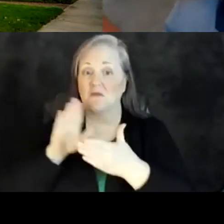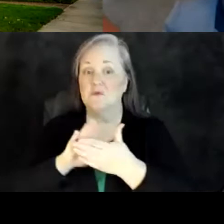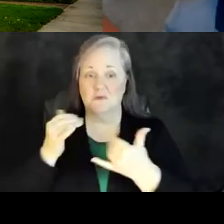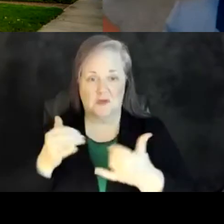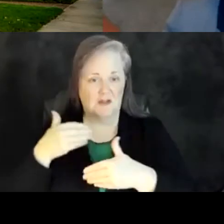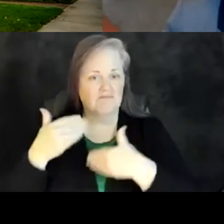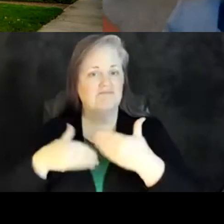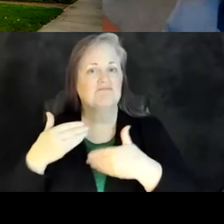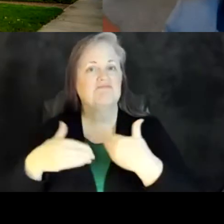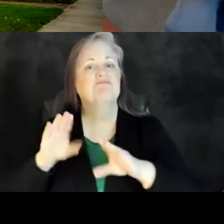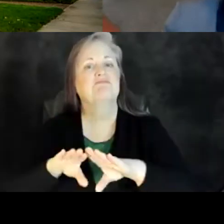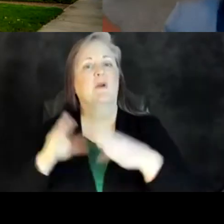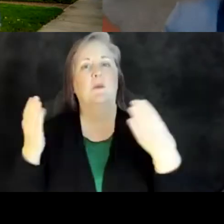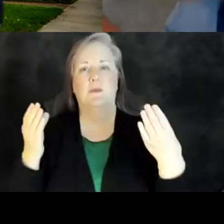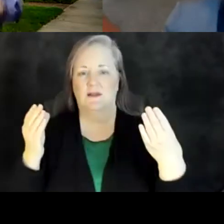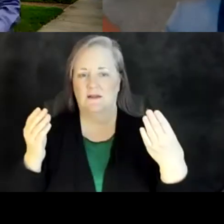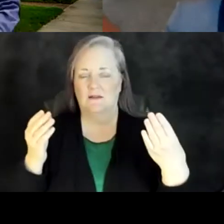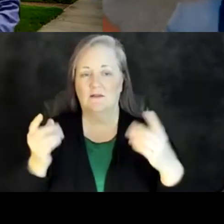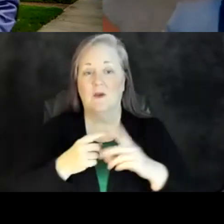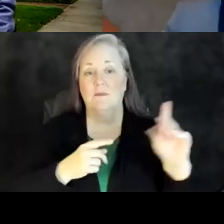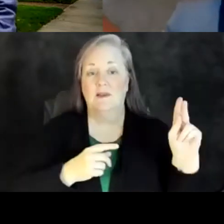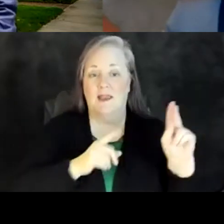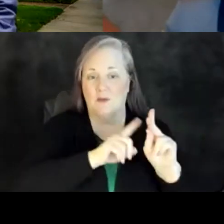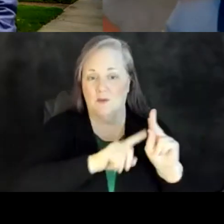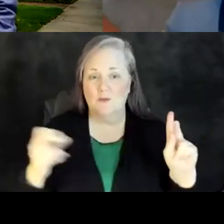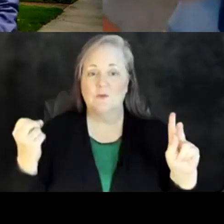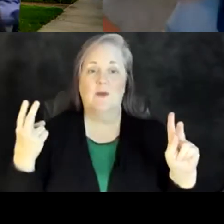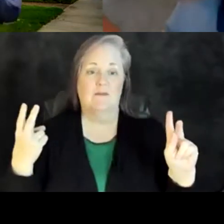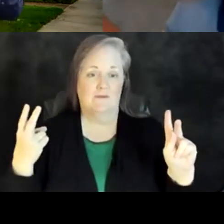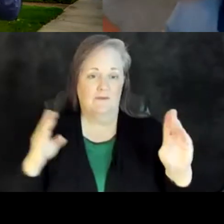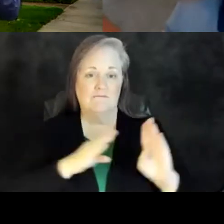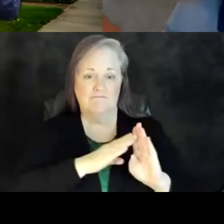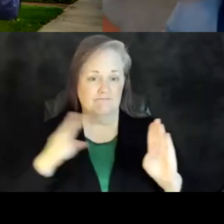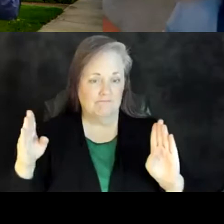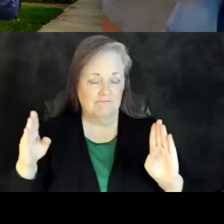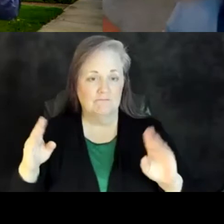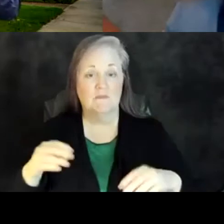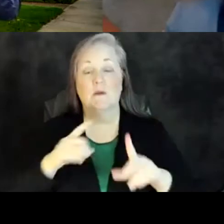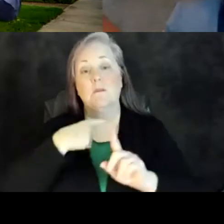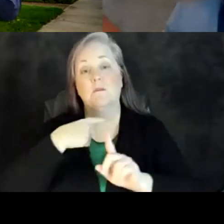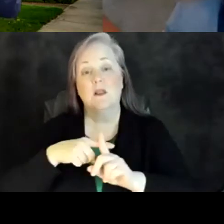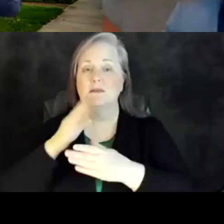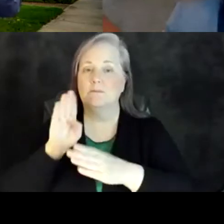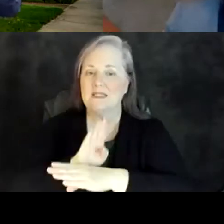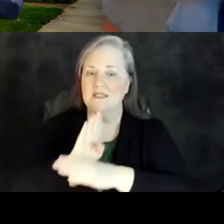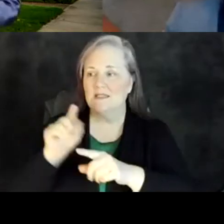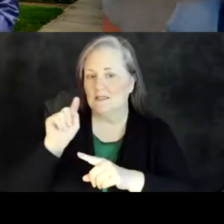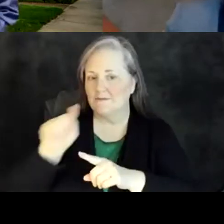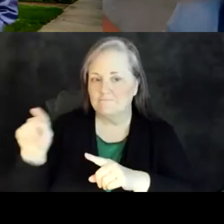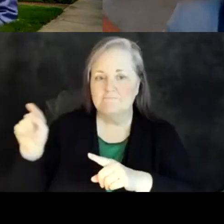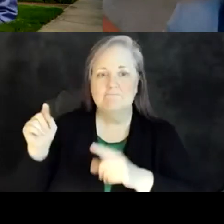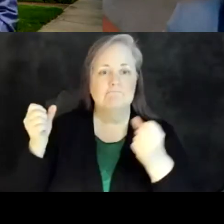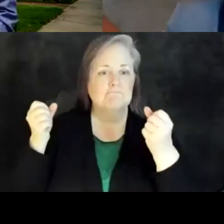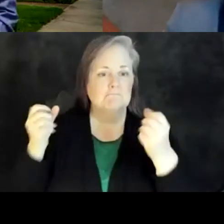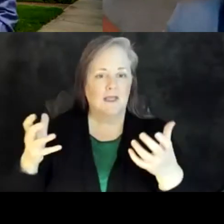of opening. And this is for K through 12. Từ And in lớp mẫu giáo tới 12. Many of the businesses that